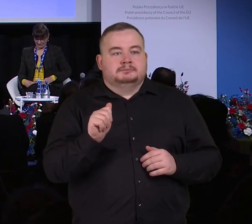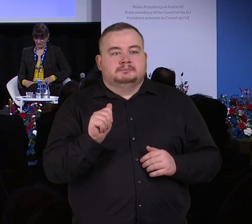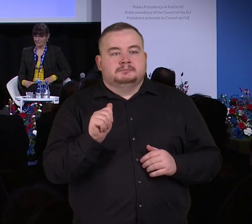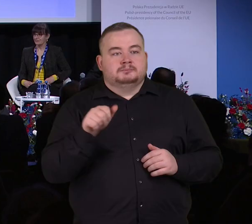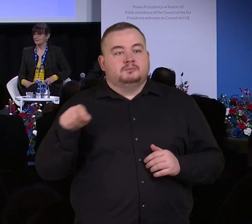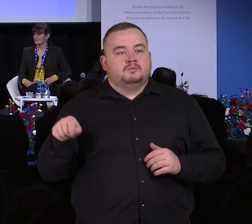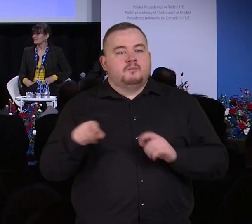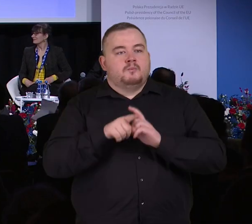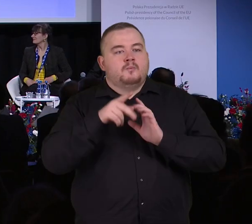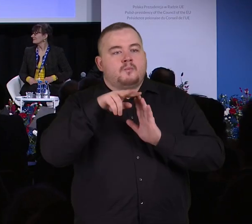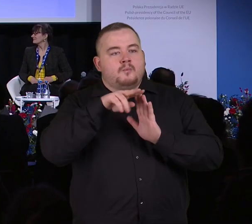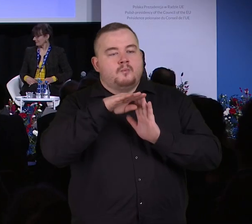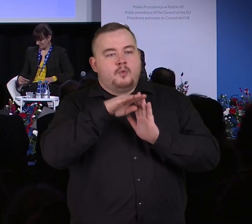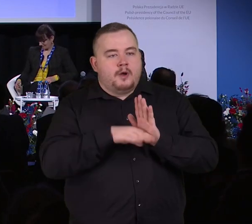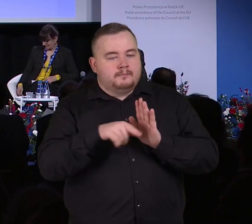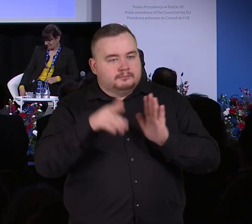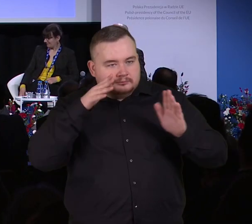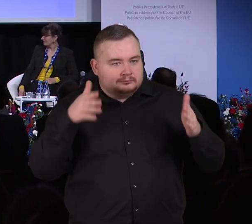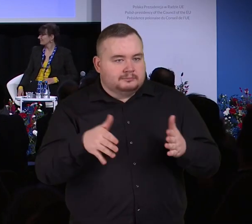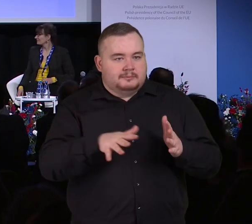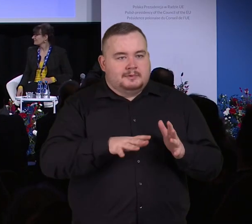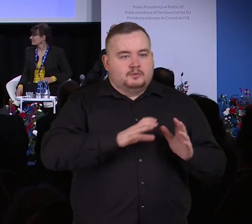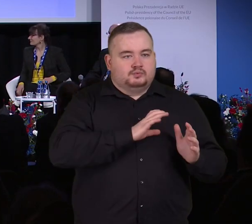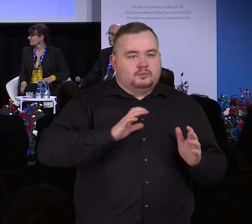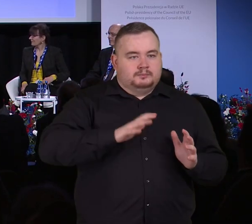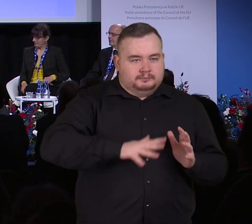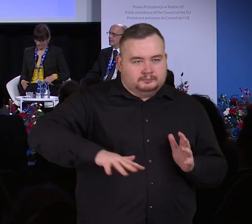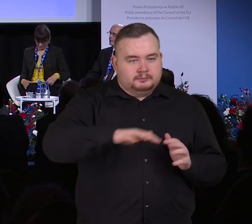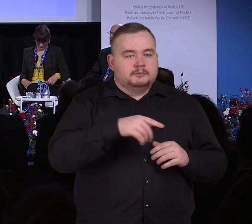Programs, Ministry of Development Funds and Regional Policy, Poland.